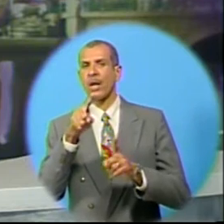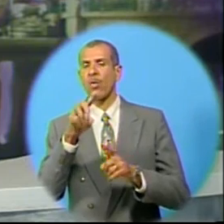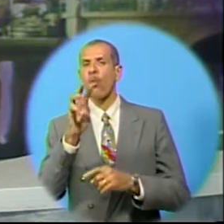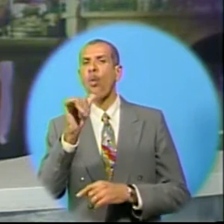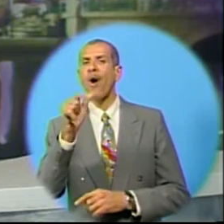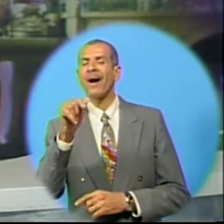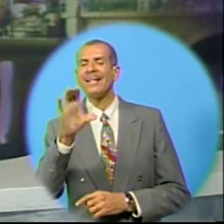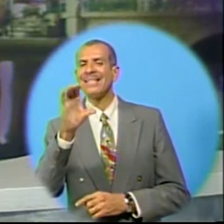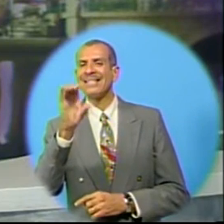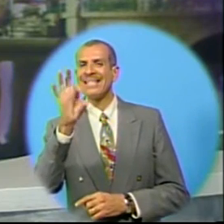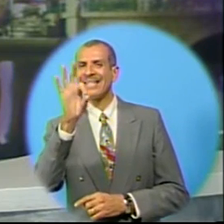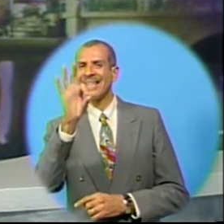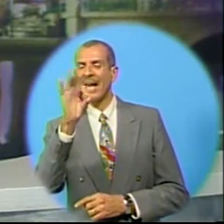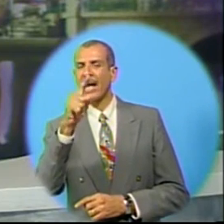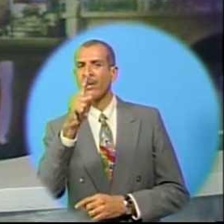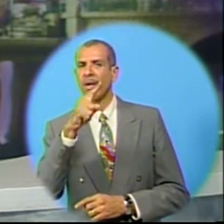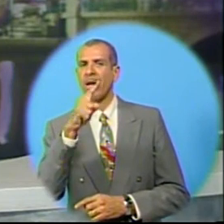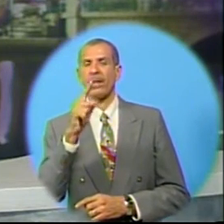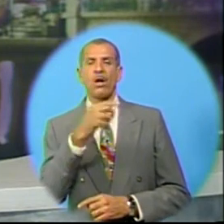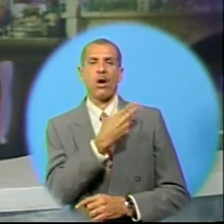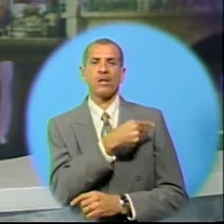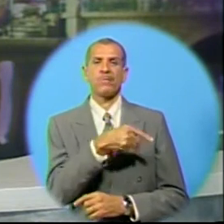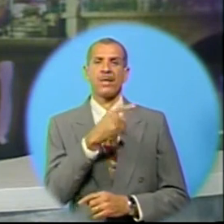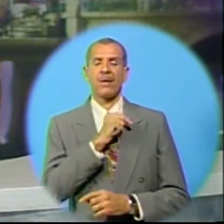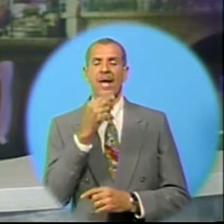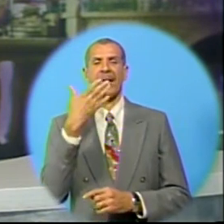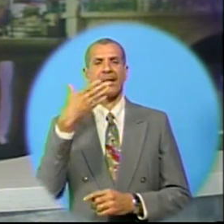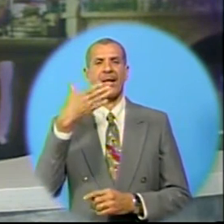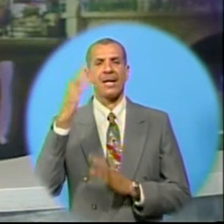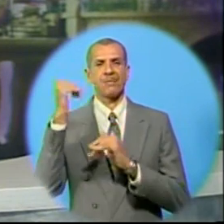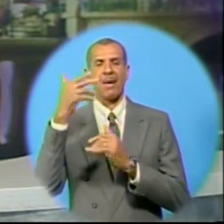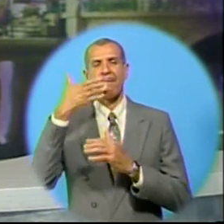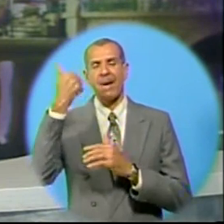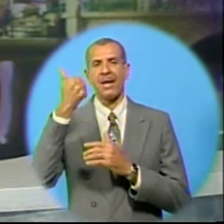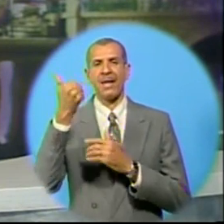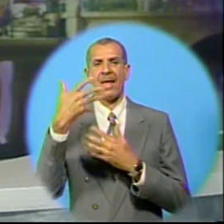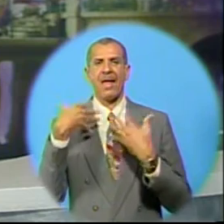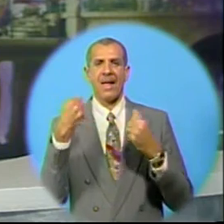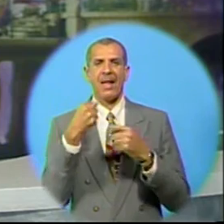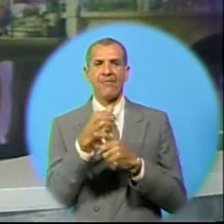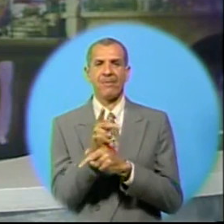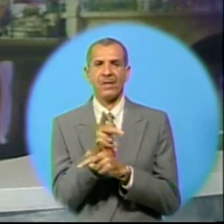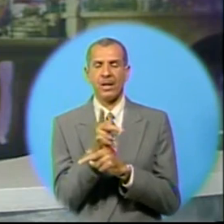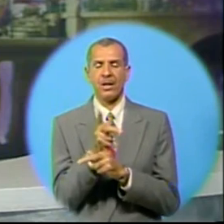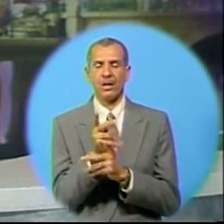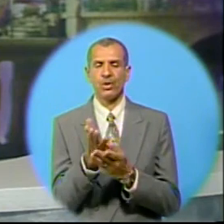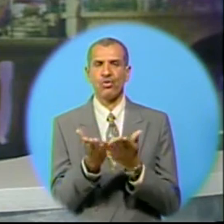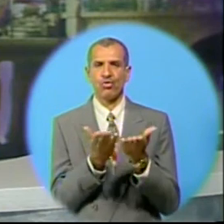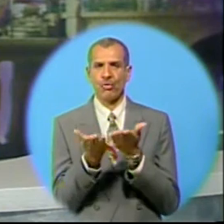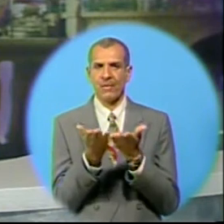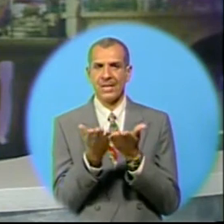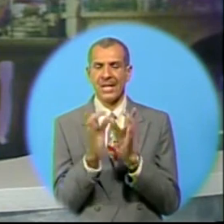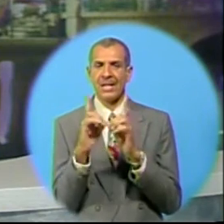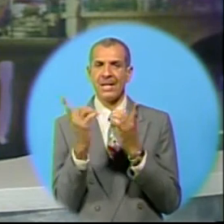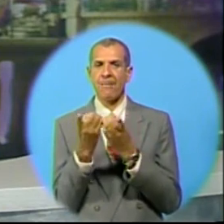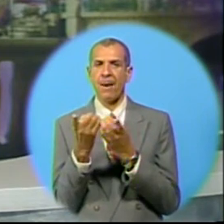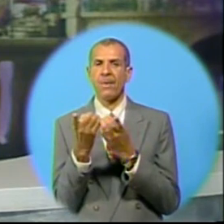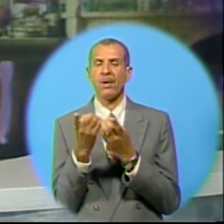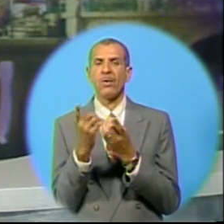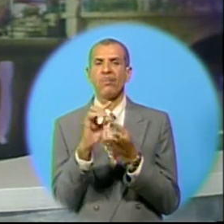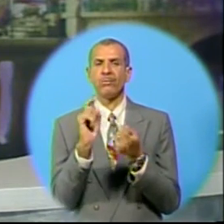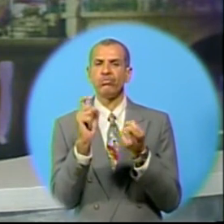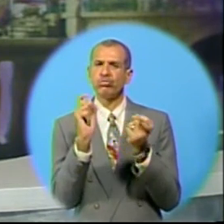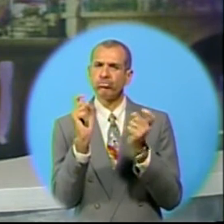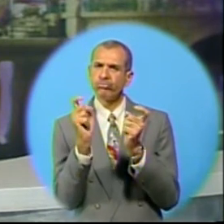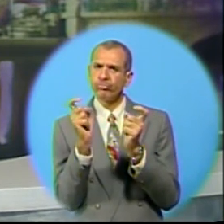Elizabeth Hospital can soon expect a better level of health care service. In a couple days, the department will be under